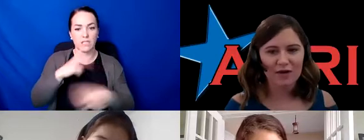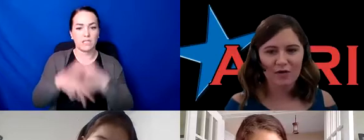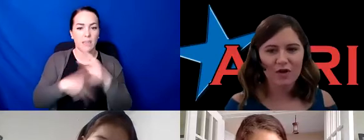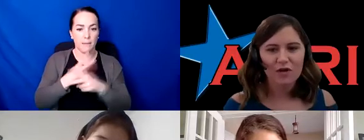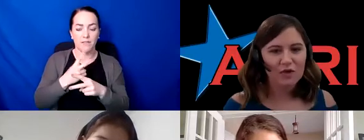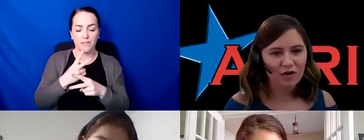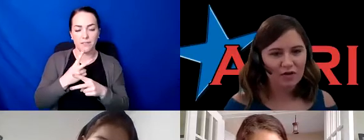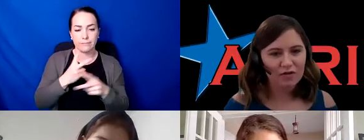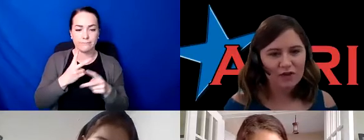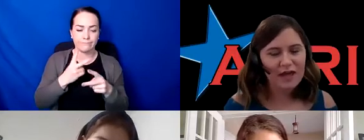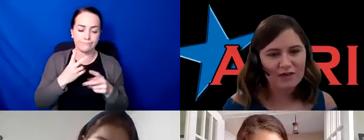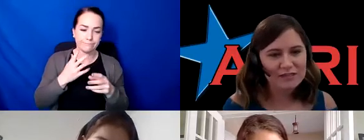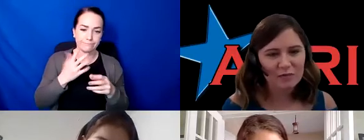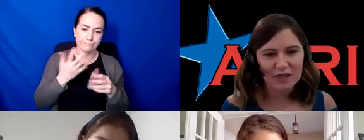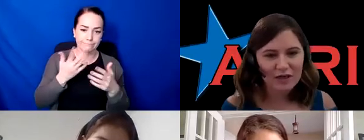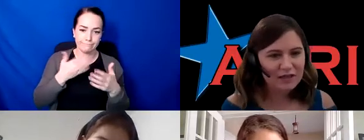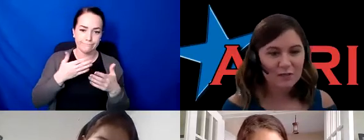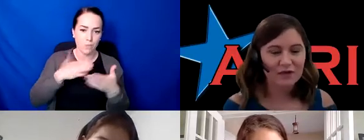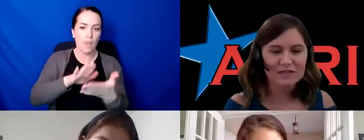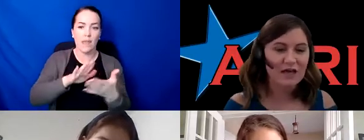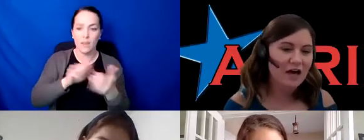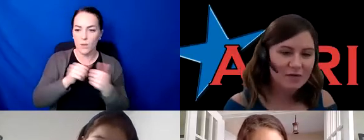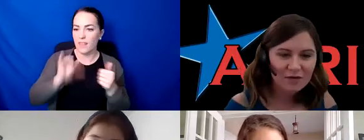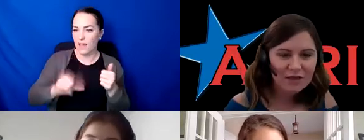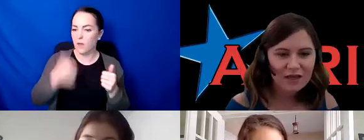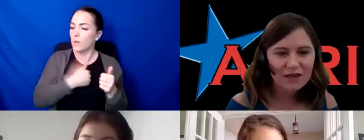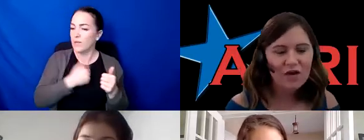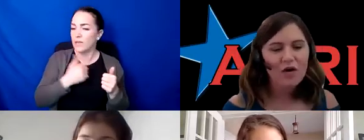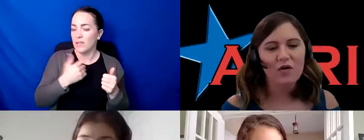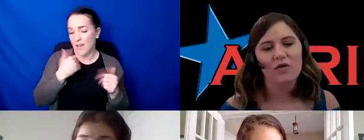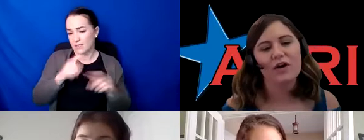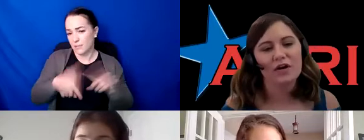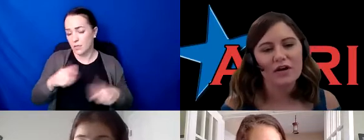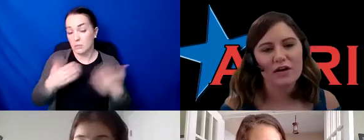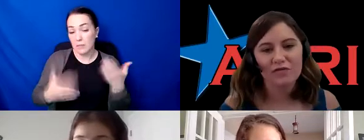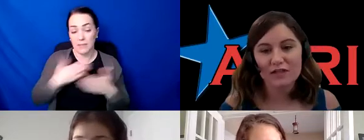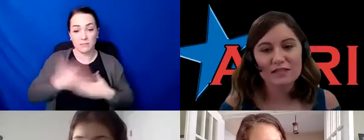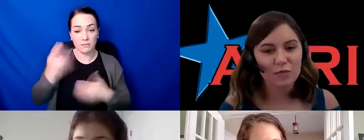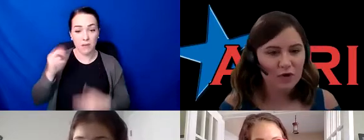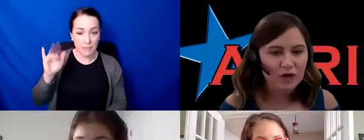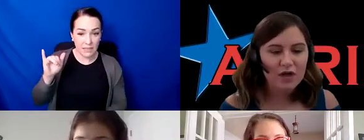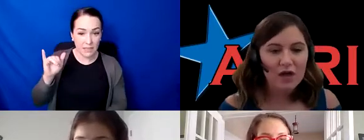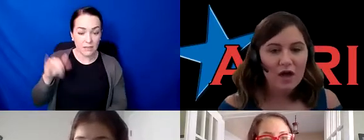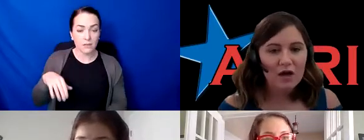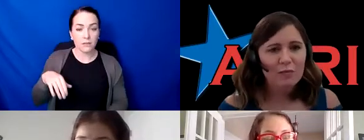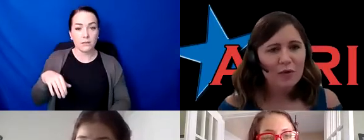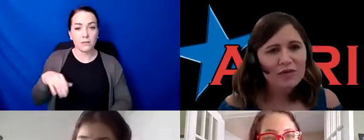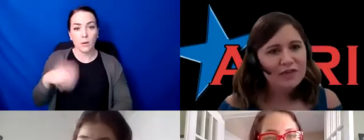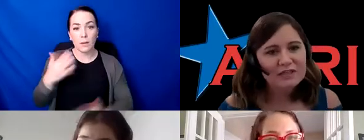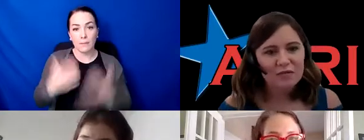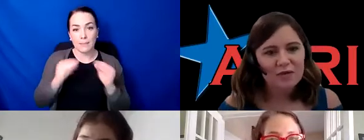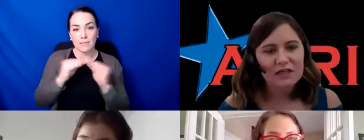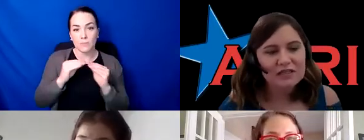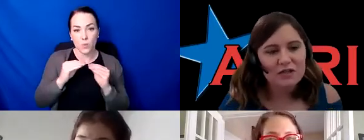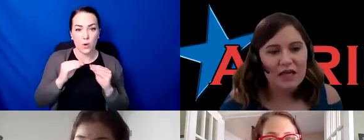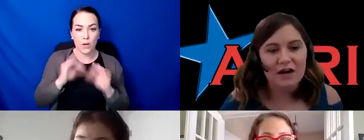talk about how we all have similarities, whether it's the hobby that we like, or if it's more important